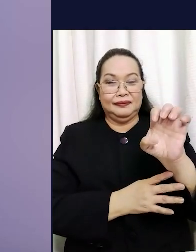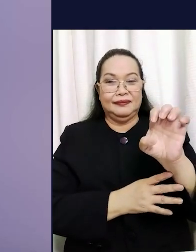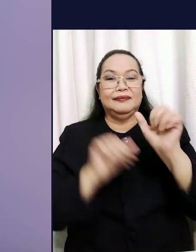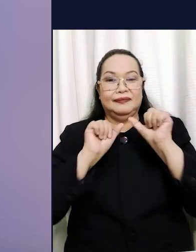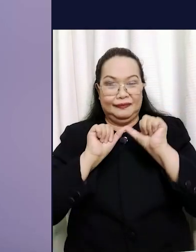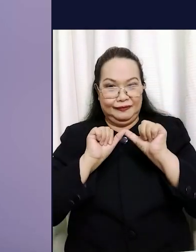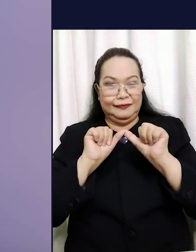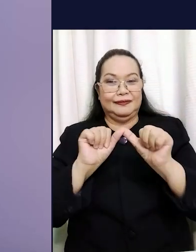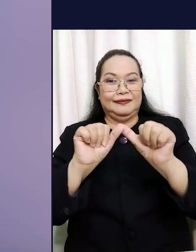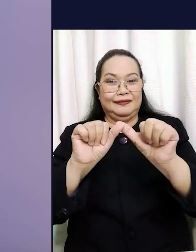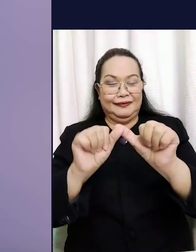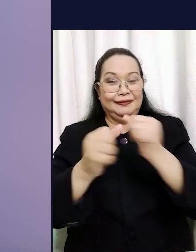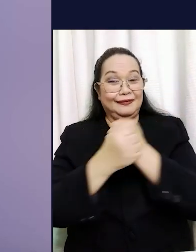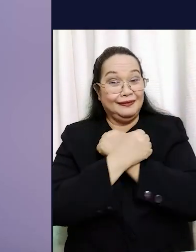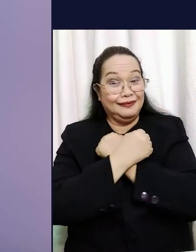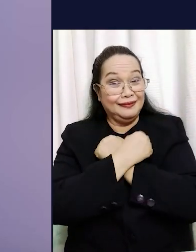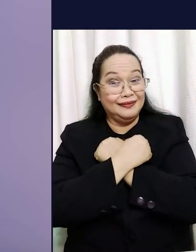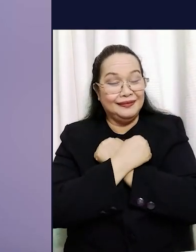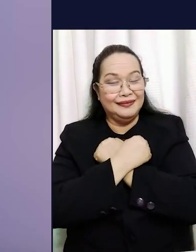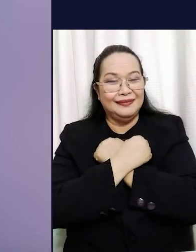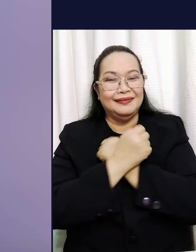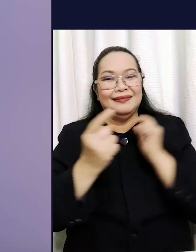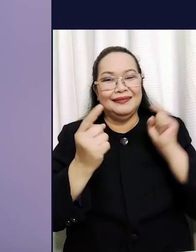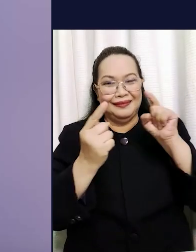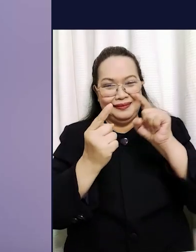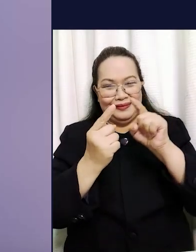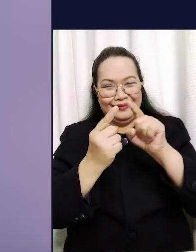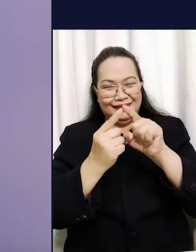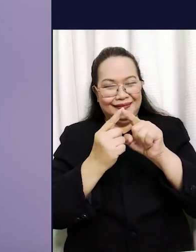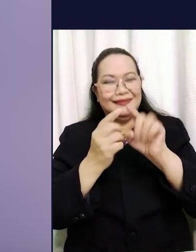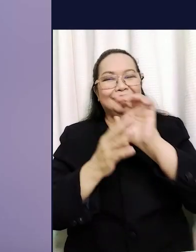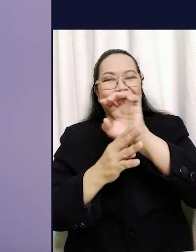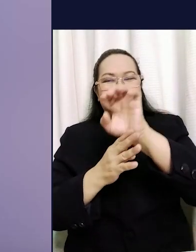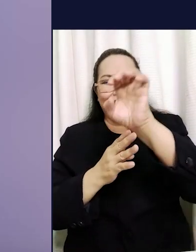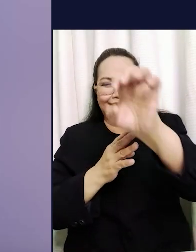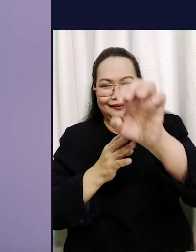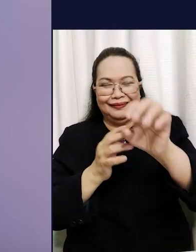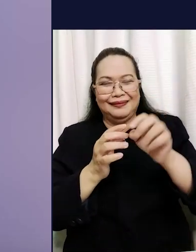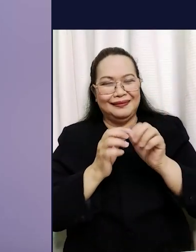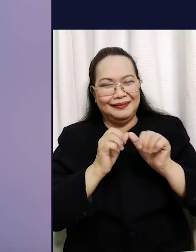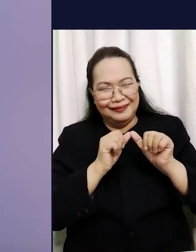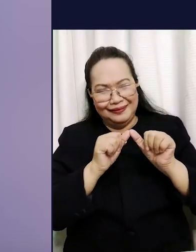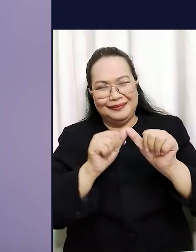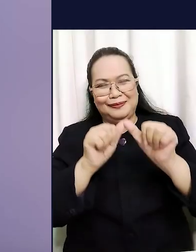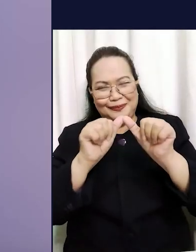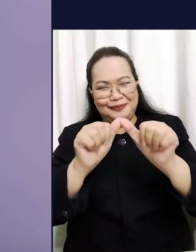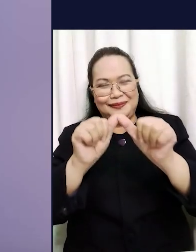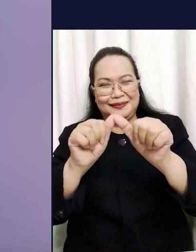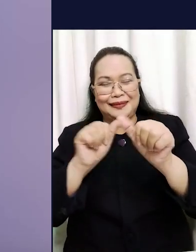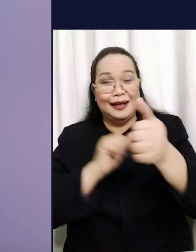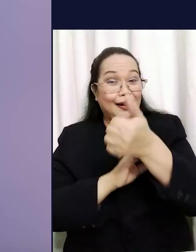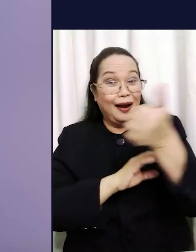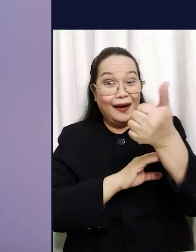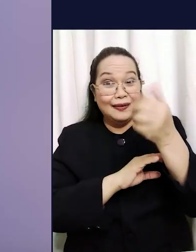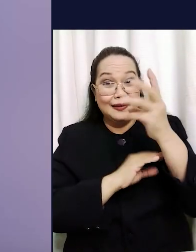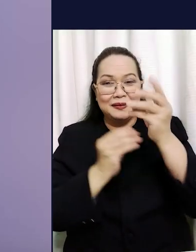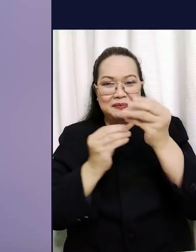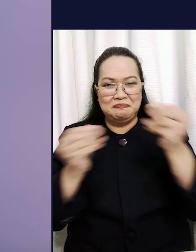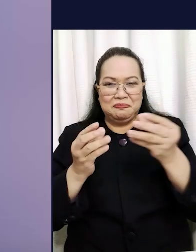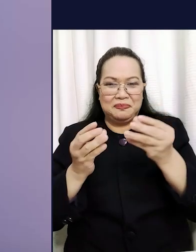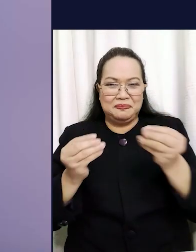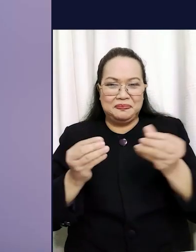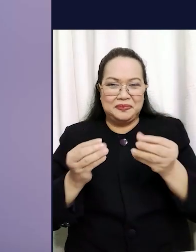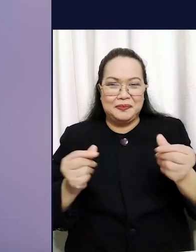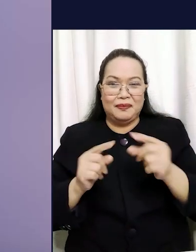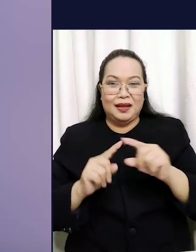will be there. Kaya, yun ho yung sinasabi ko sa inyo, na mananatili ang